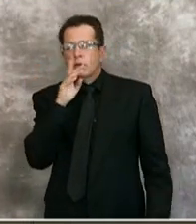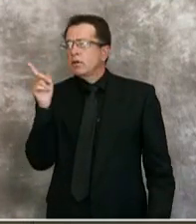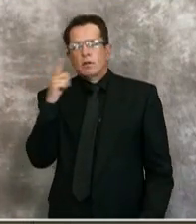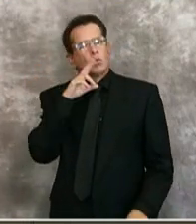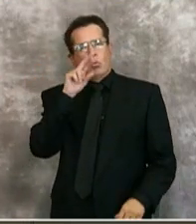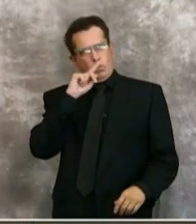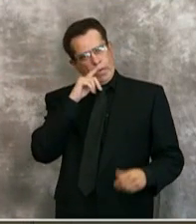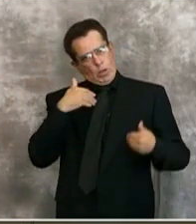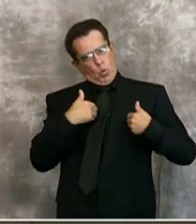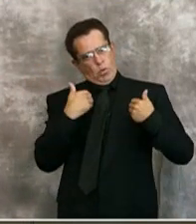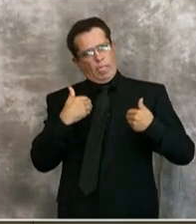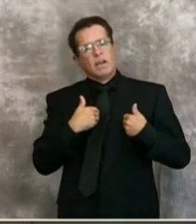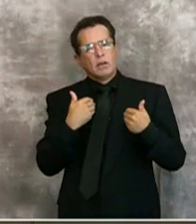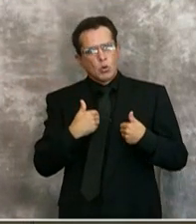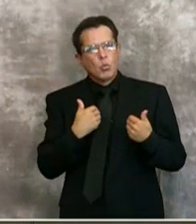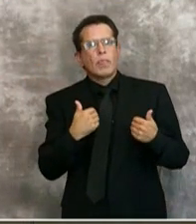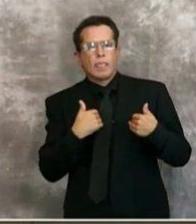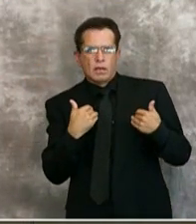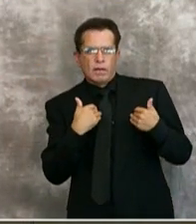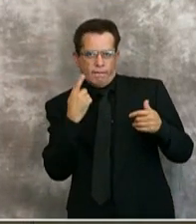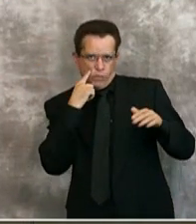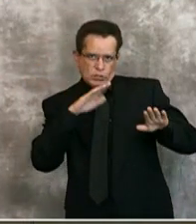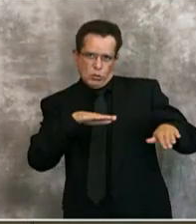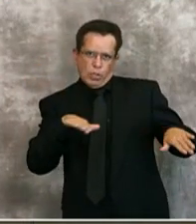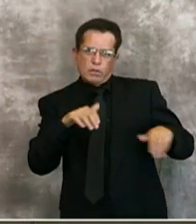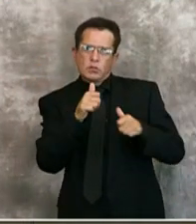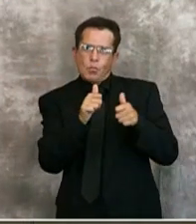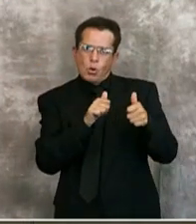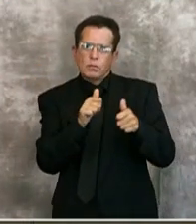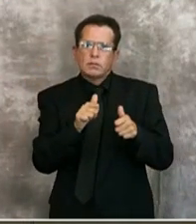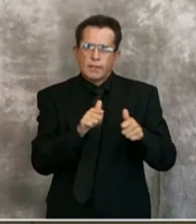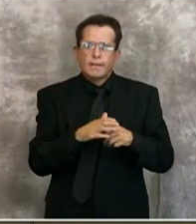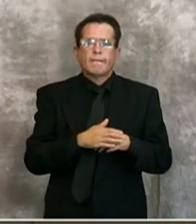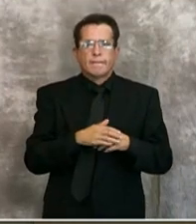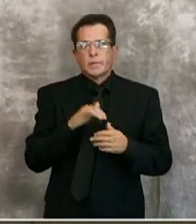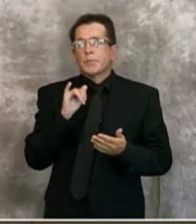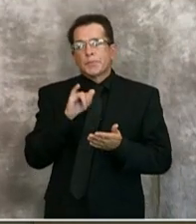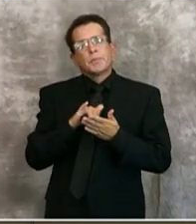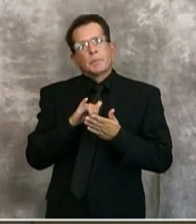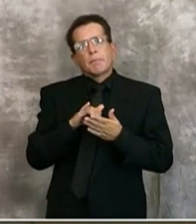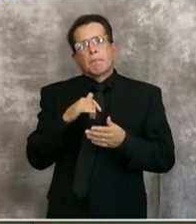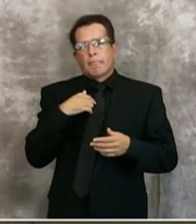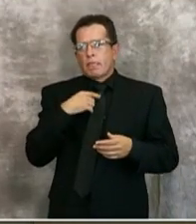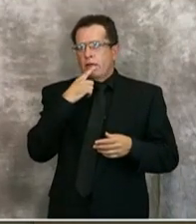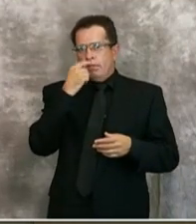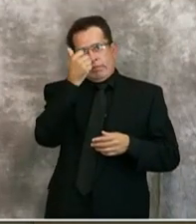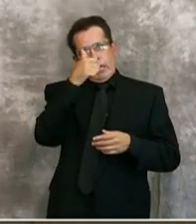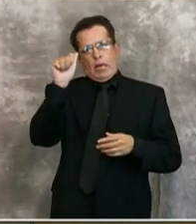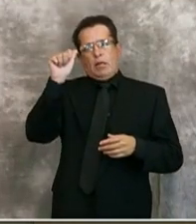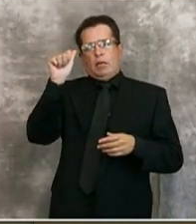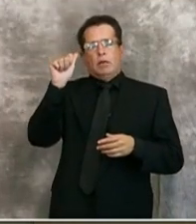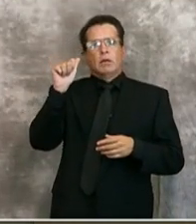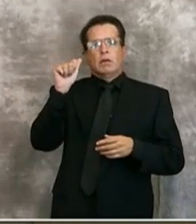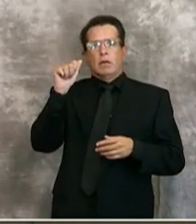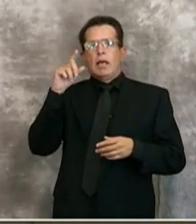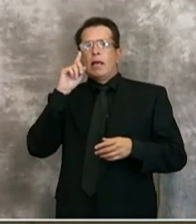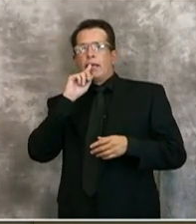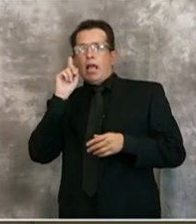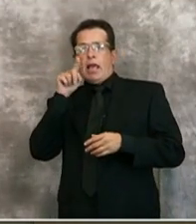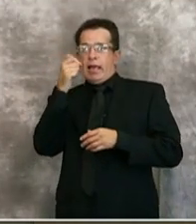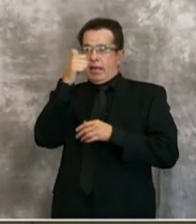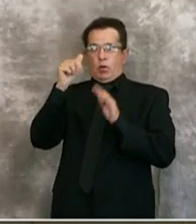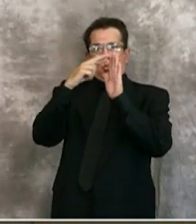hear. Youth. So again, I've just answered the question. Any guidances on youth